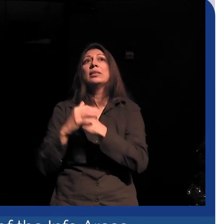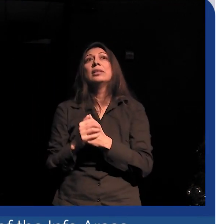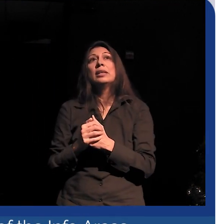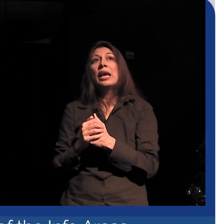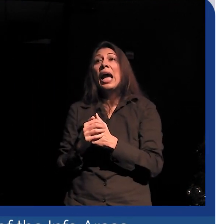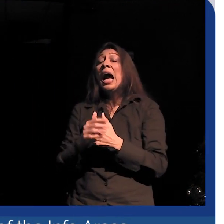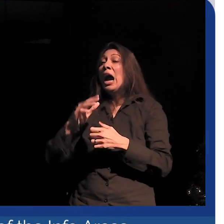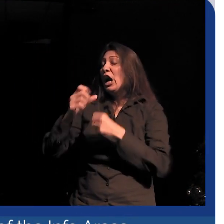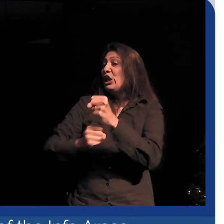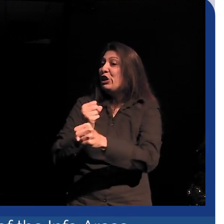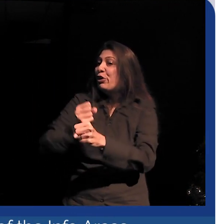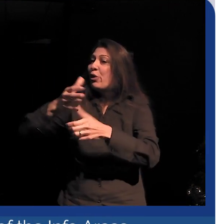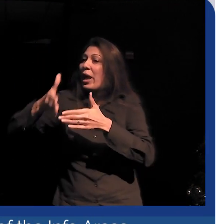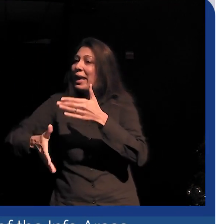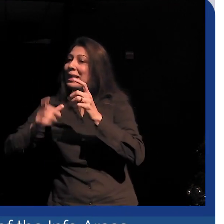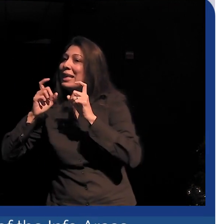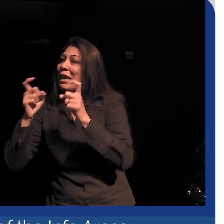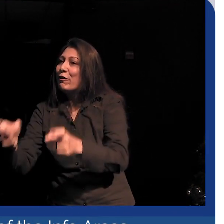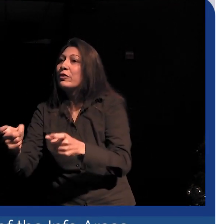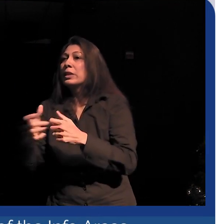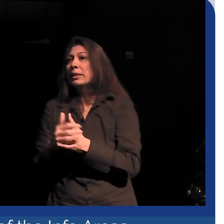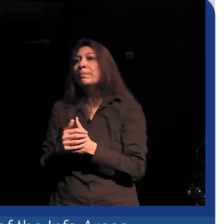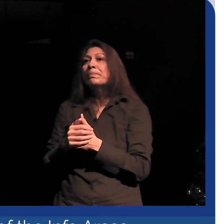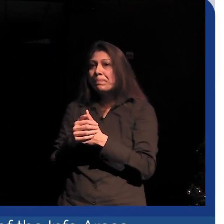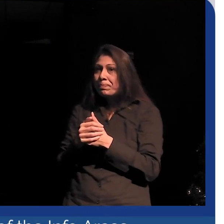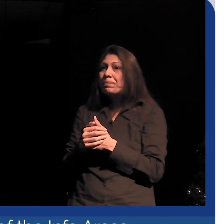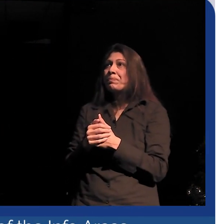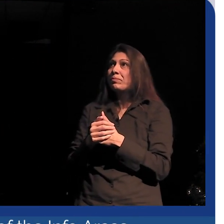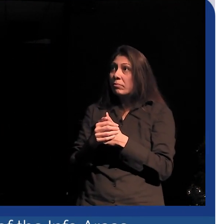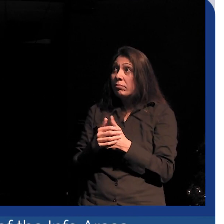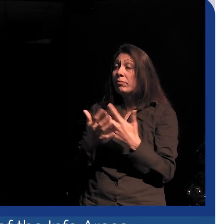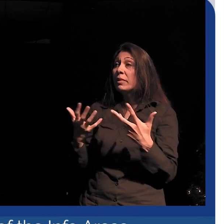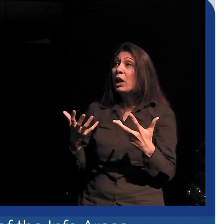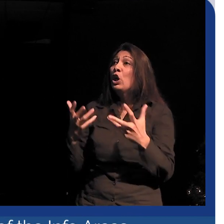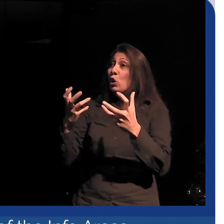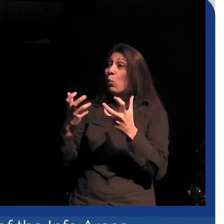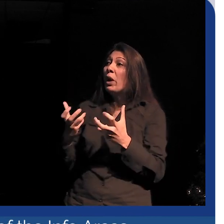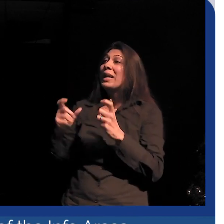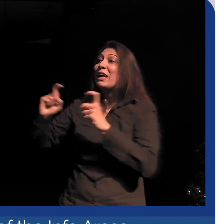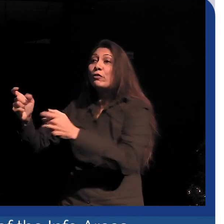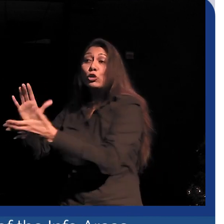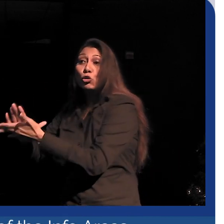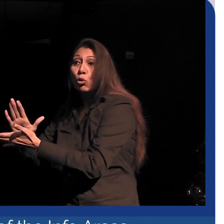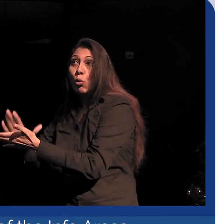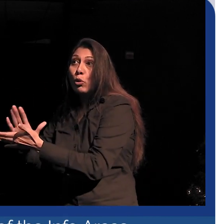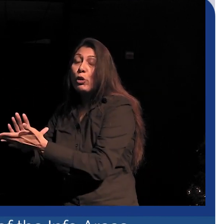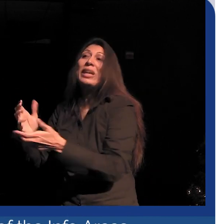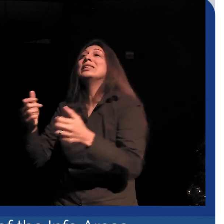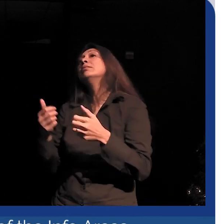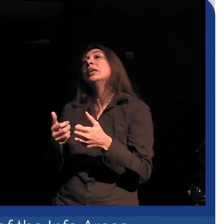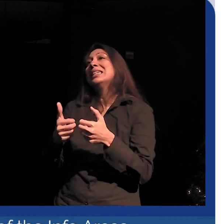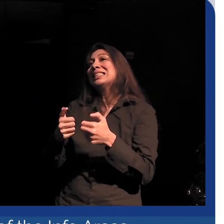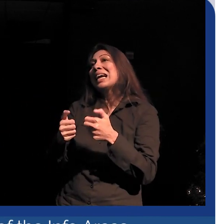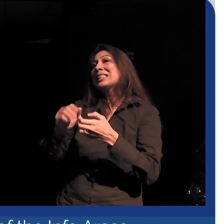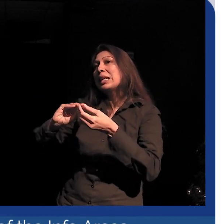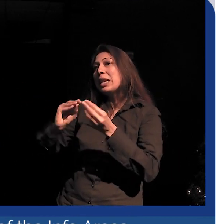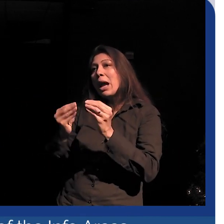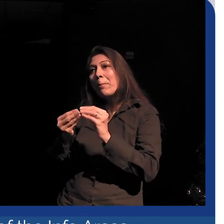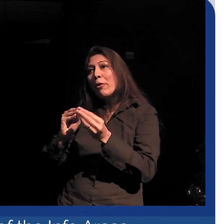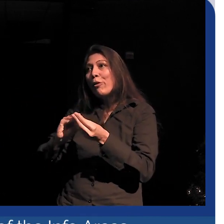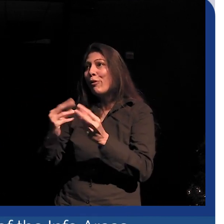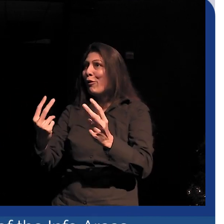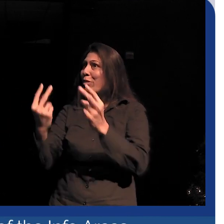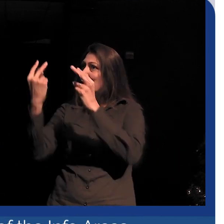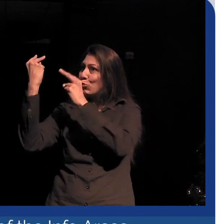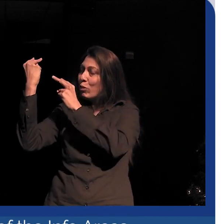do a year-end gift and contribute to what we're trying to do at Princeton, you can text your gift to the number that's on the screen. You can go to the website, as always,